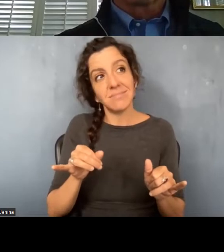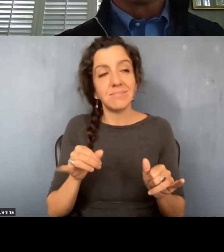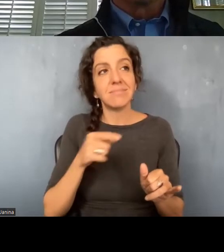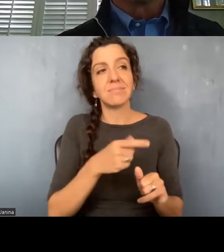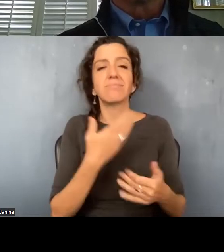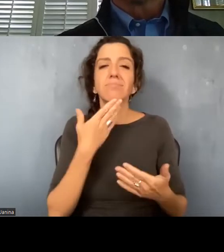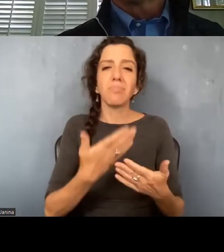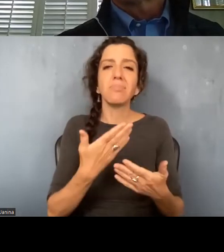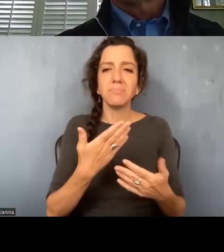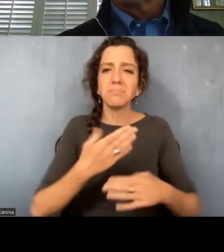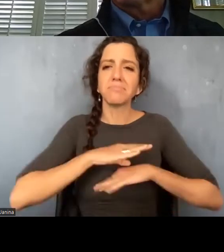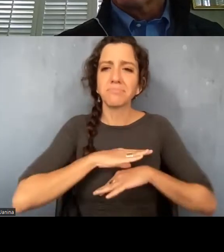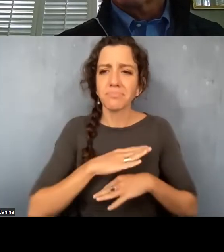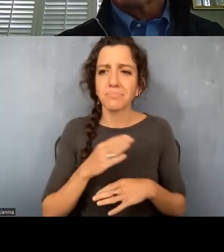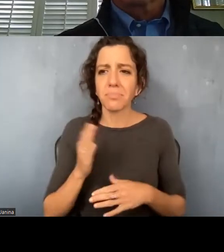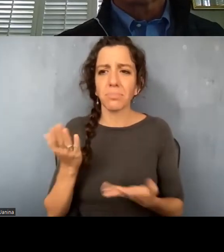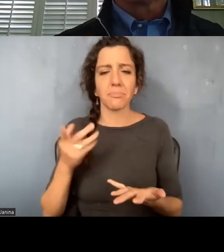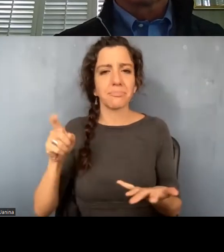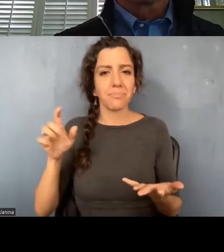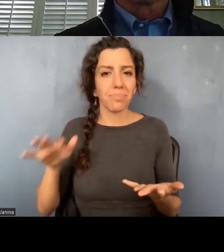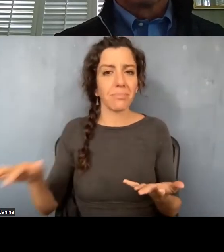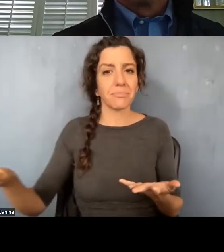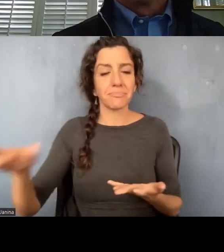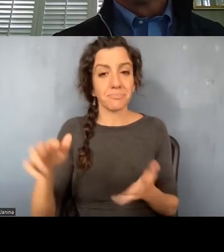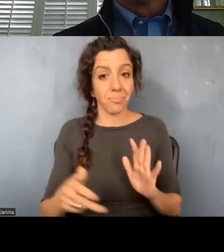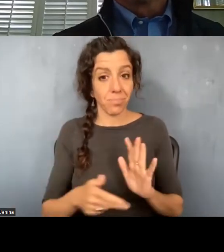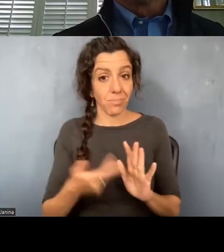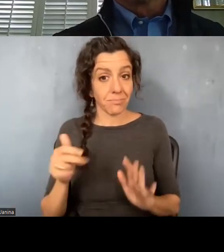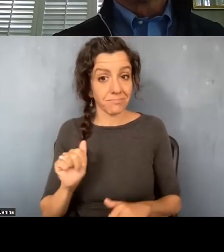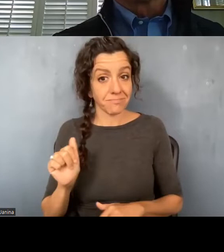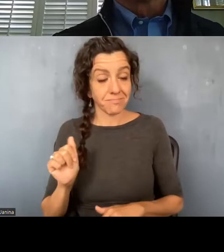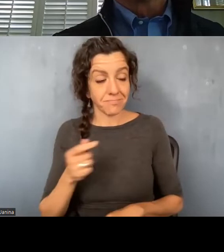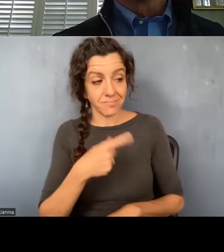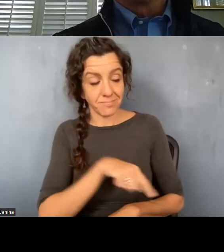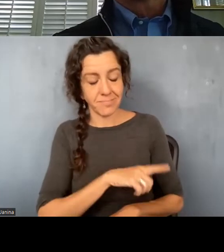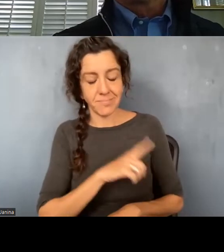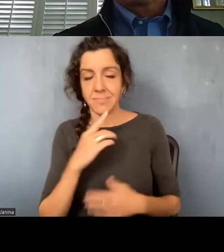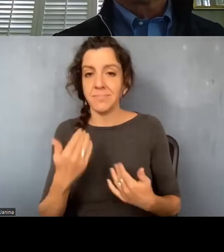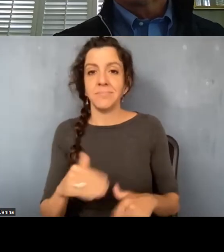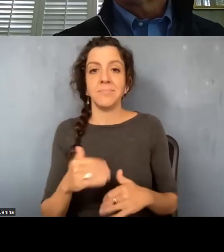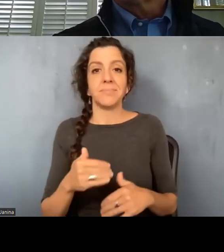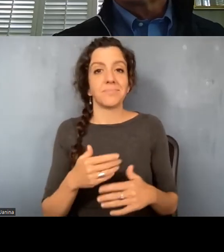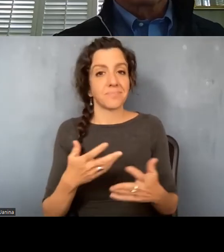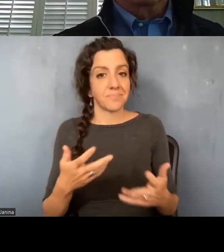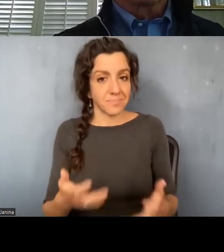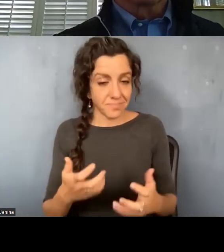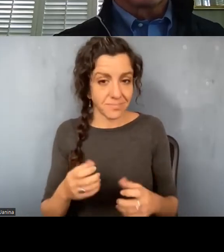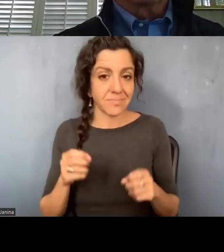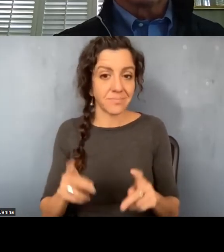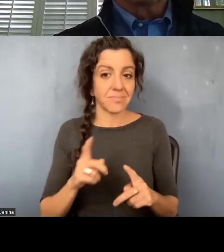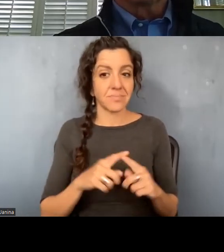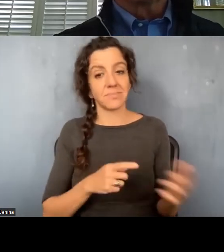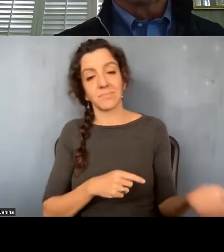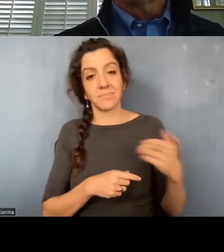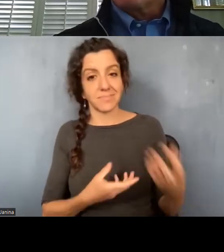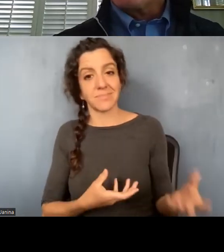adequate for the need. And I would say the AAAs are really welcome the opportunity to participate in the